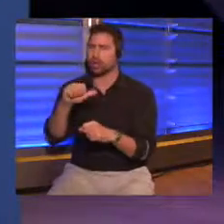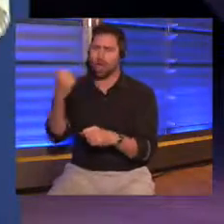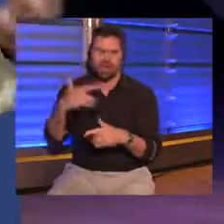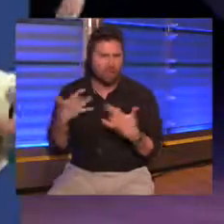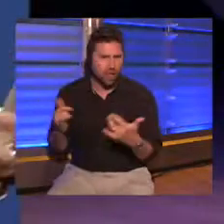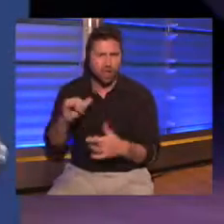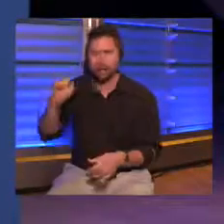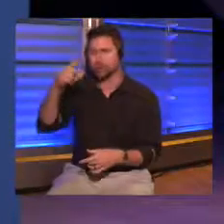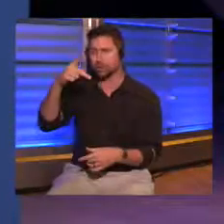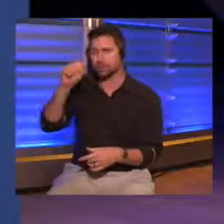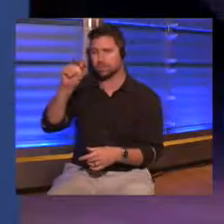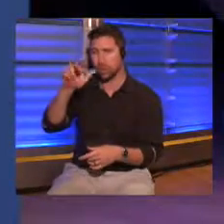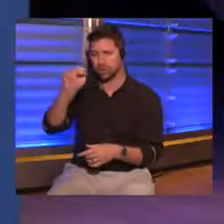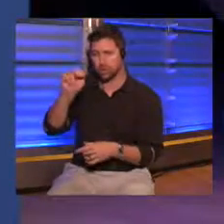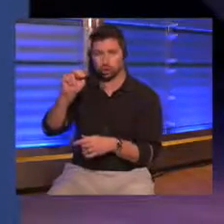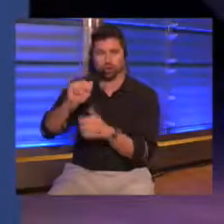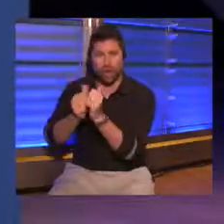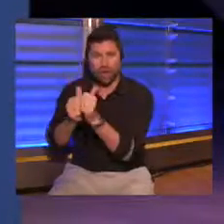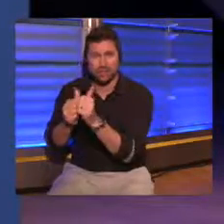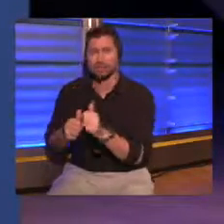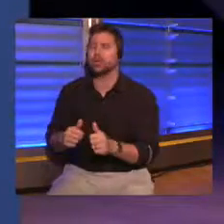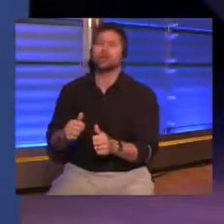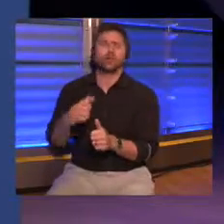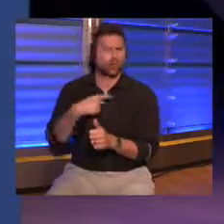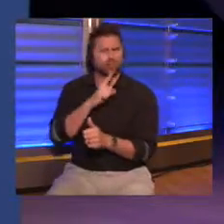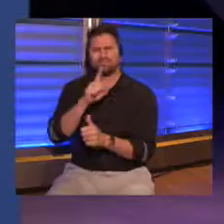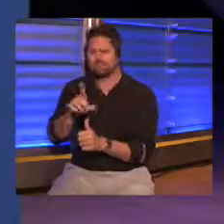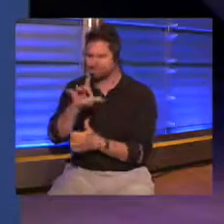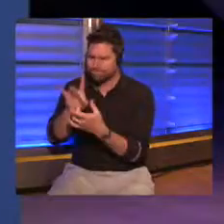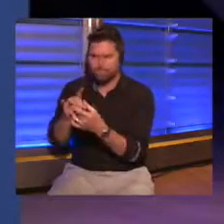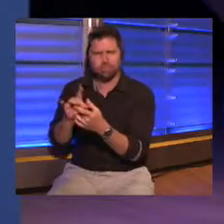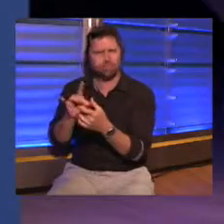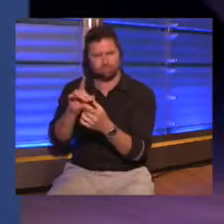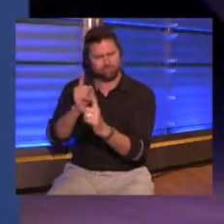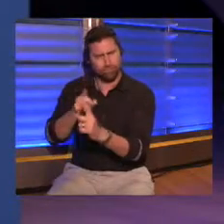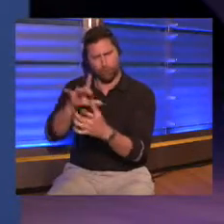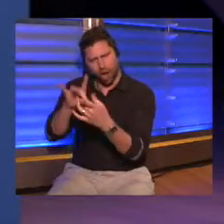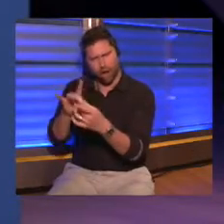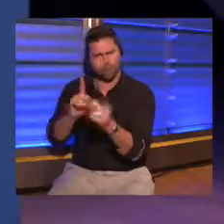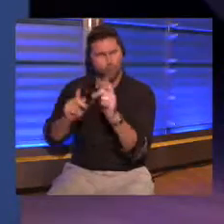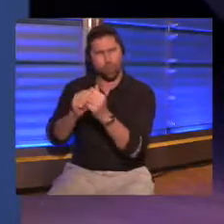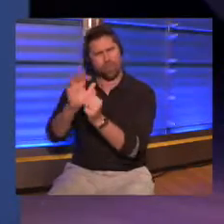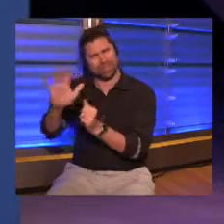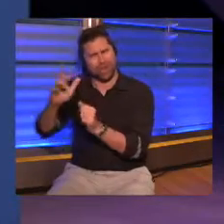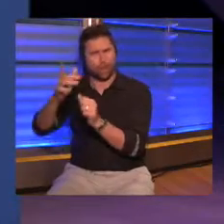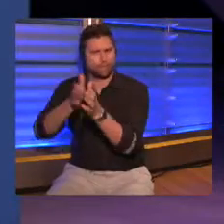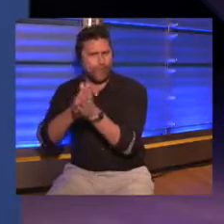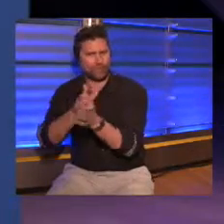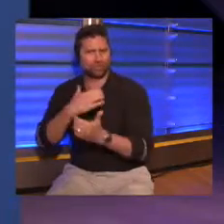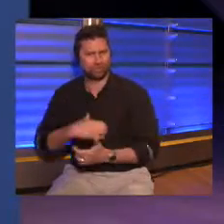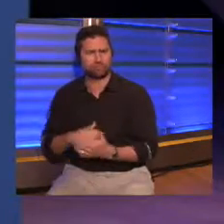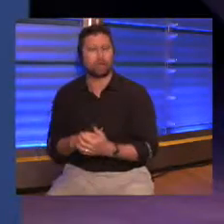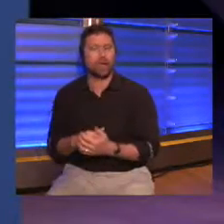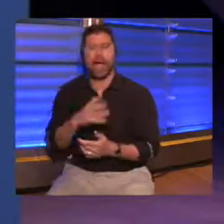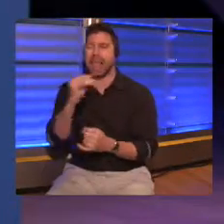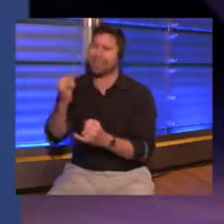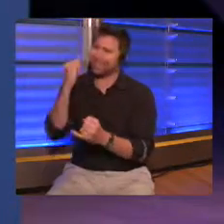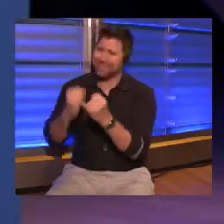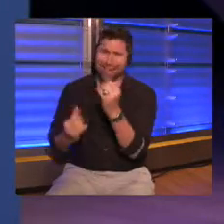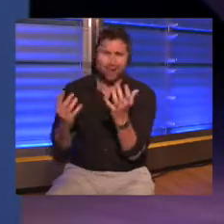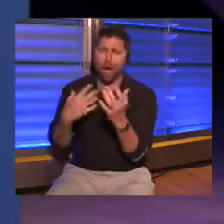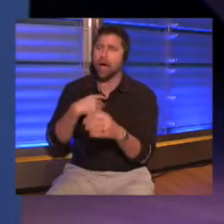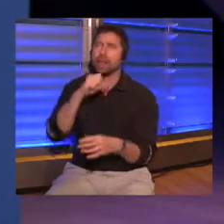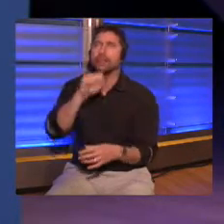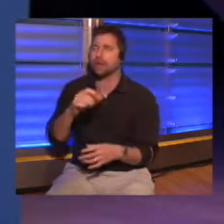the Spartan race. So we're doing Spartan race. So we're really about connecting with people at their points of passion. And the last thing I'll say is, I love the taste